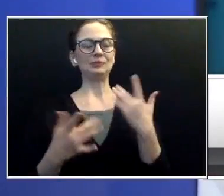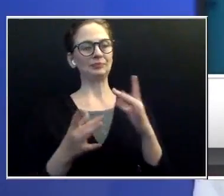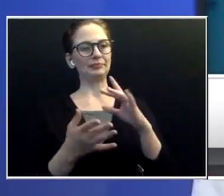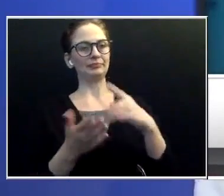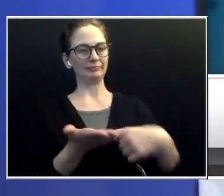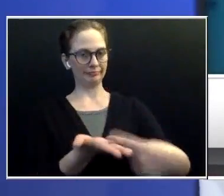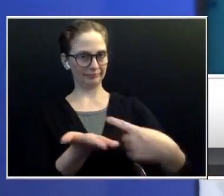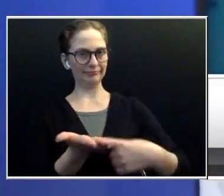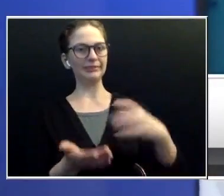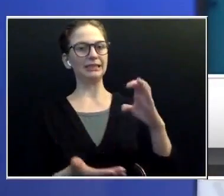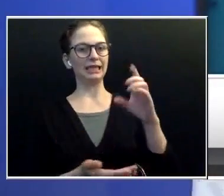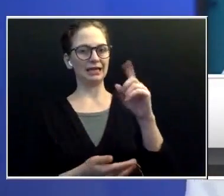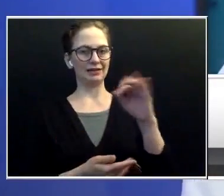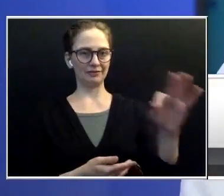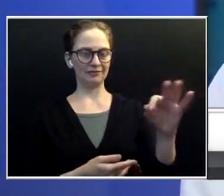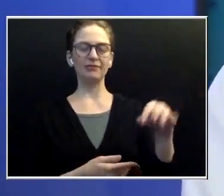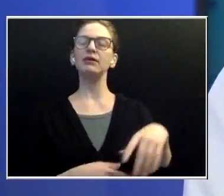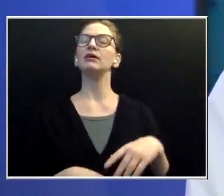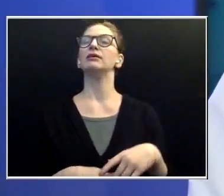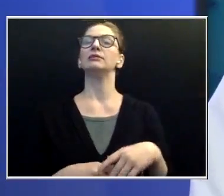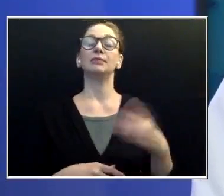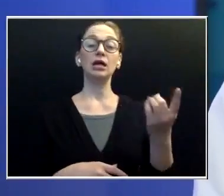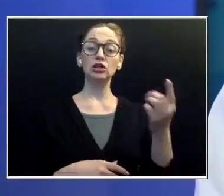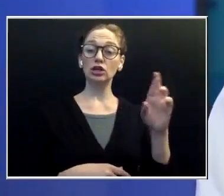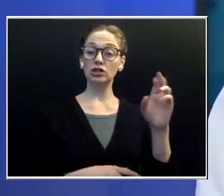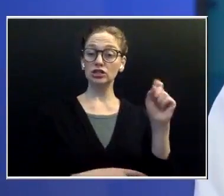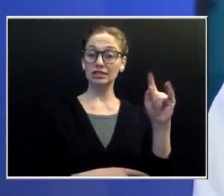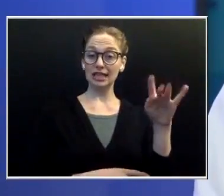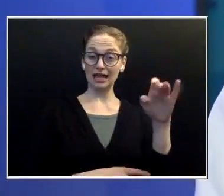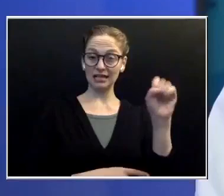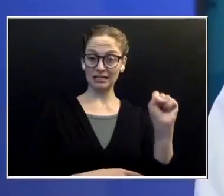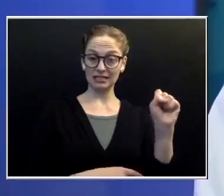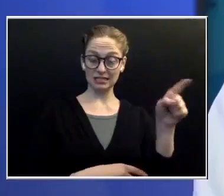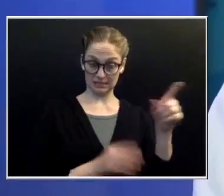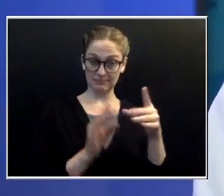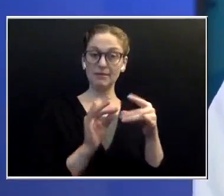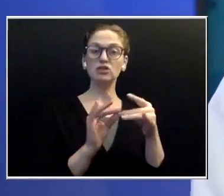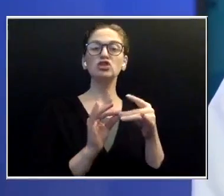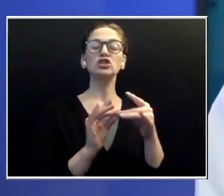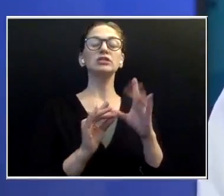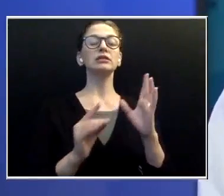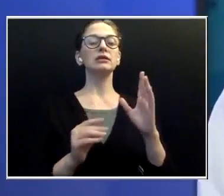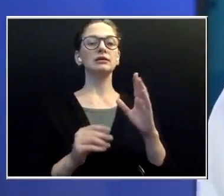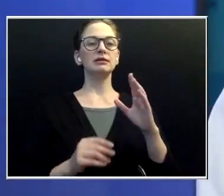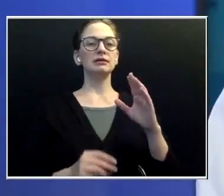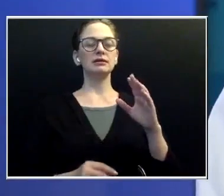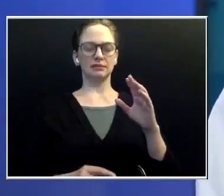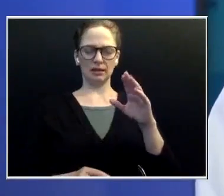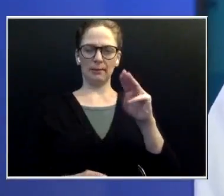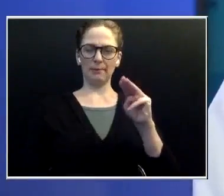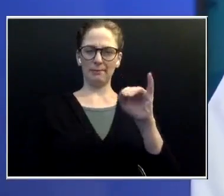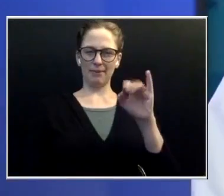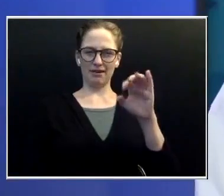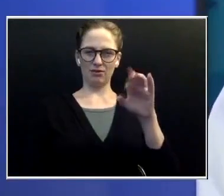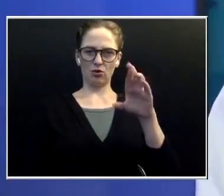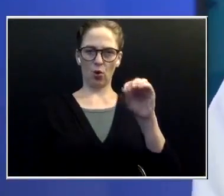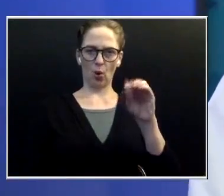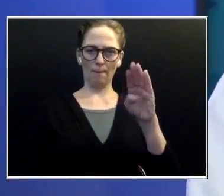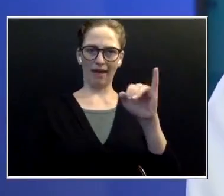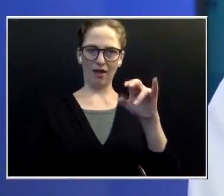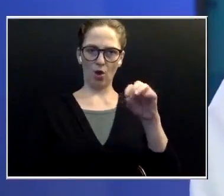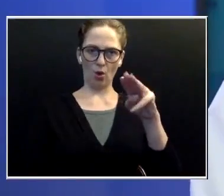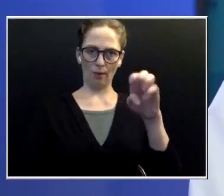in the report, so our gut microbiome is a dynamic ecosystem, and every person's gut is